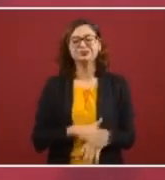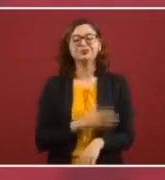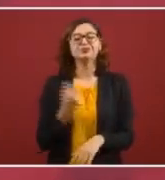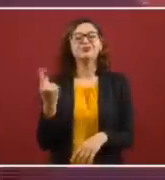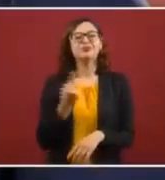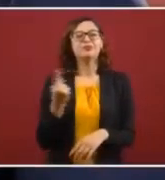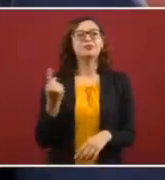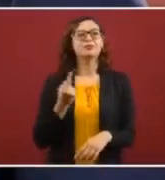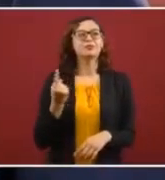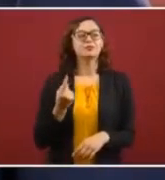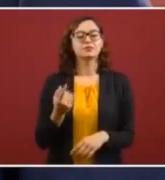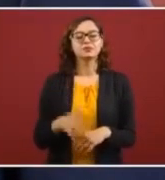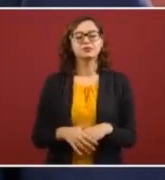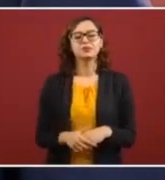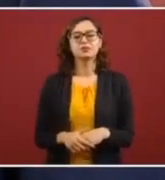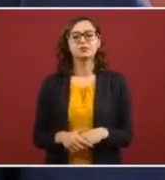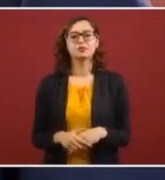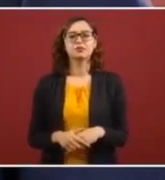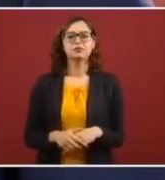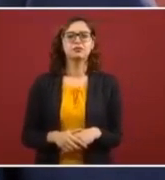There has been some time,